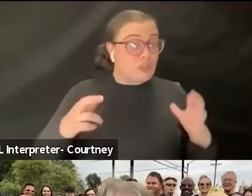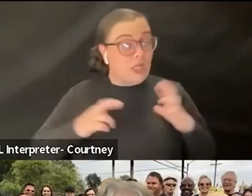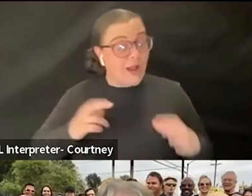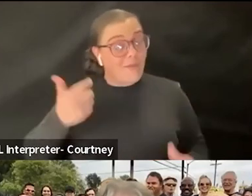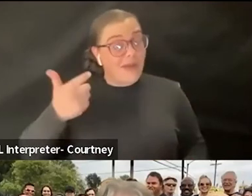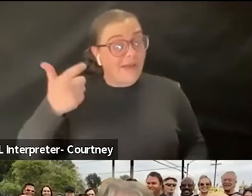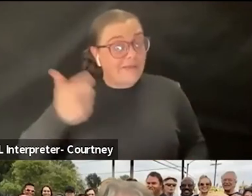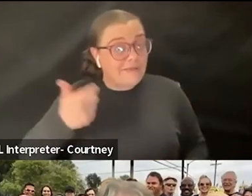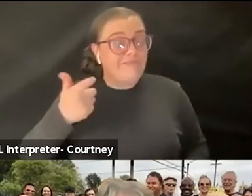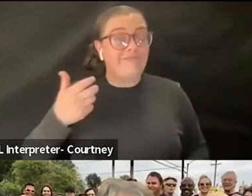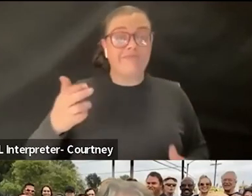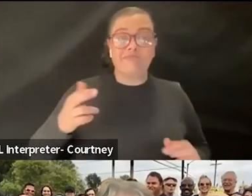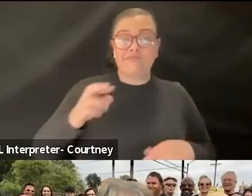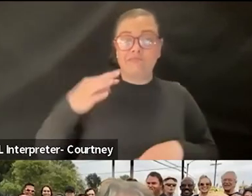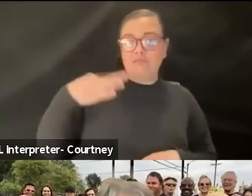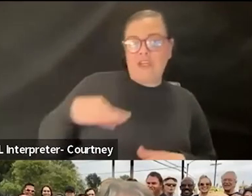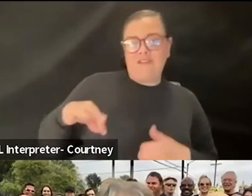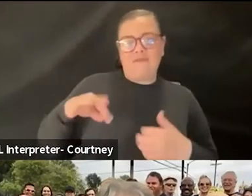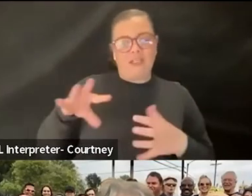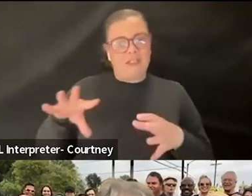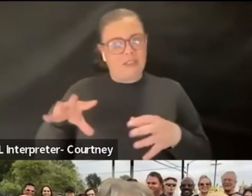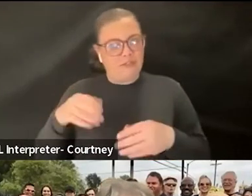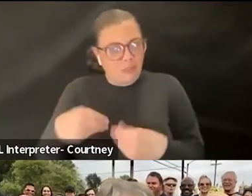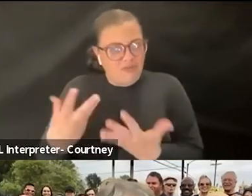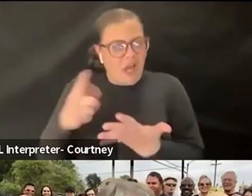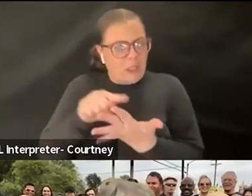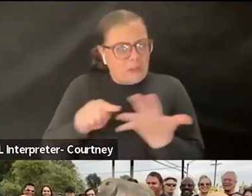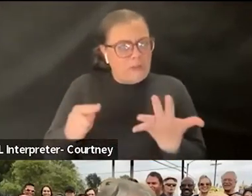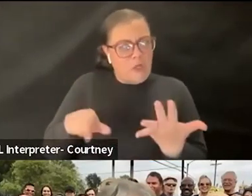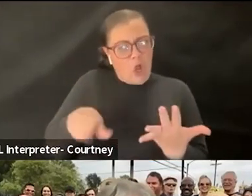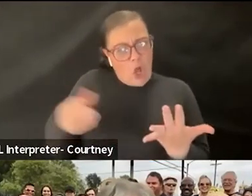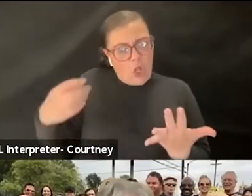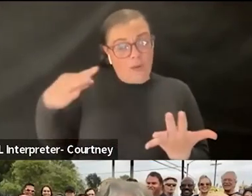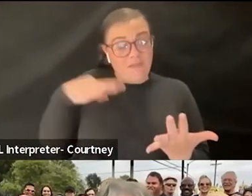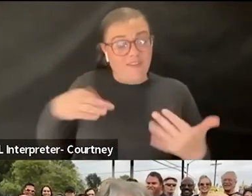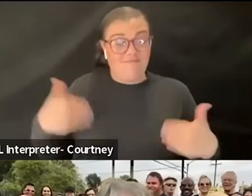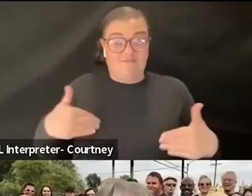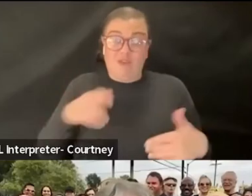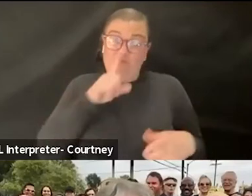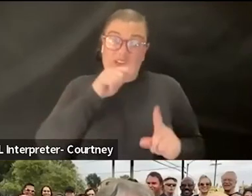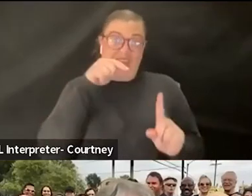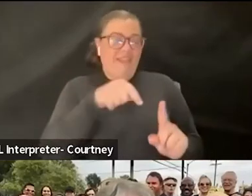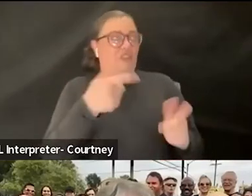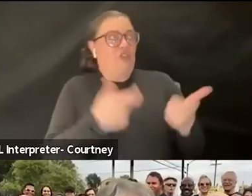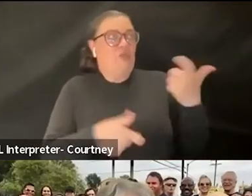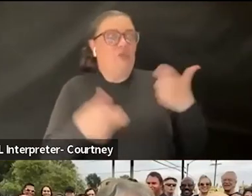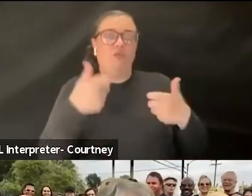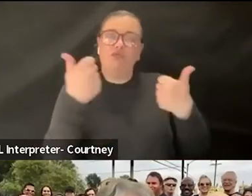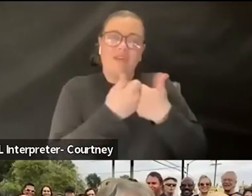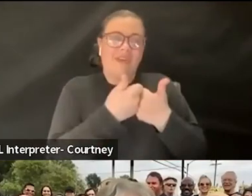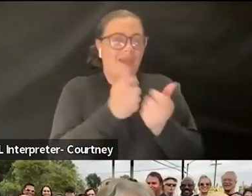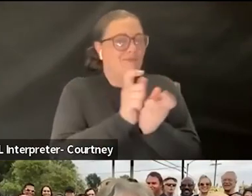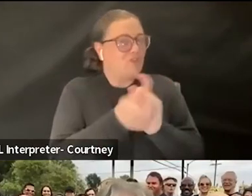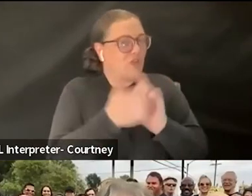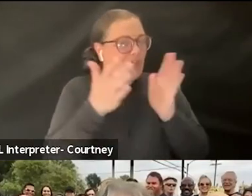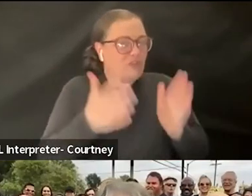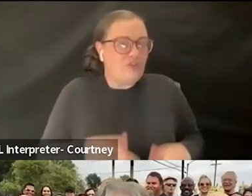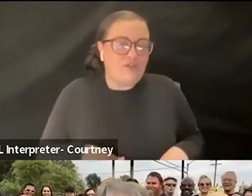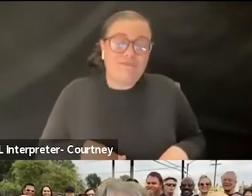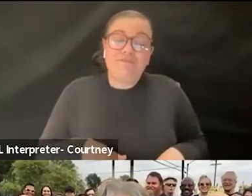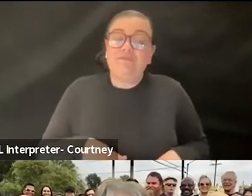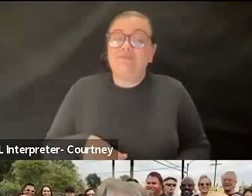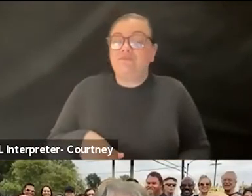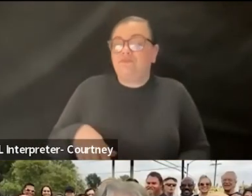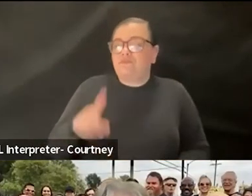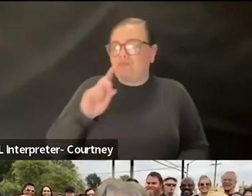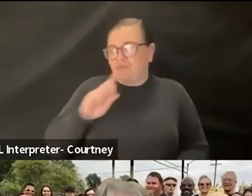me. We, SAG-AFTRA's National Executive Director, Duncan Crabtree Ireland, was just on a panel at